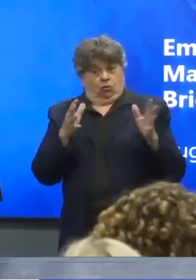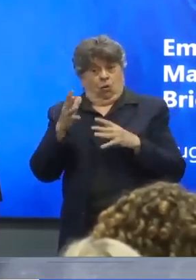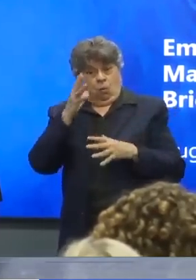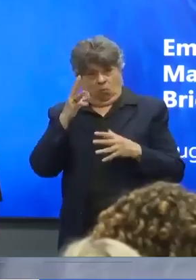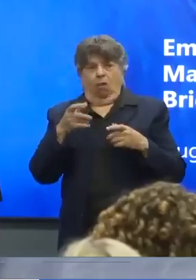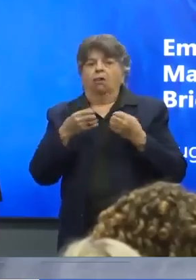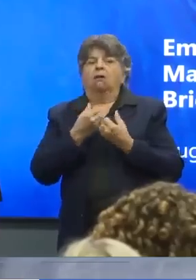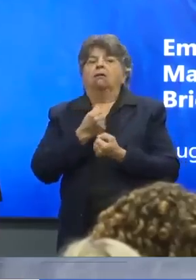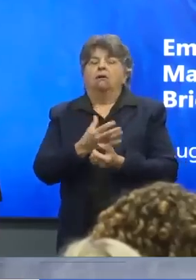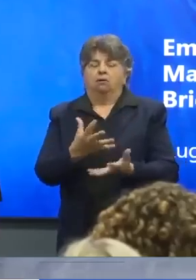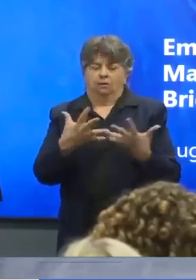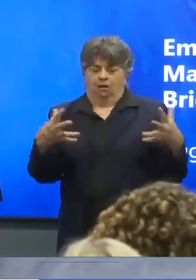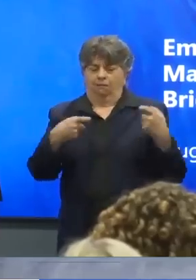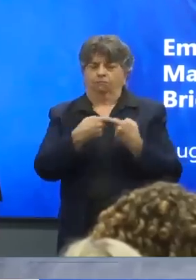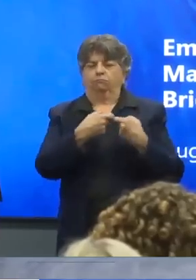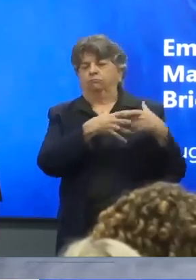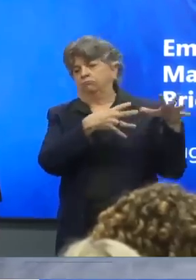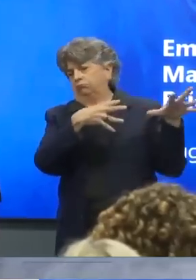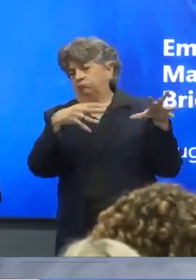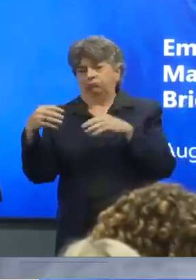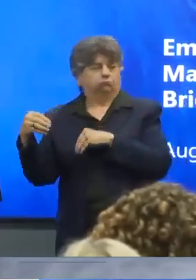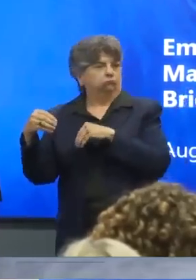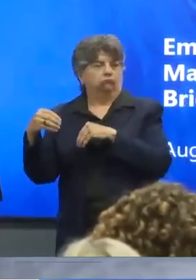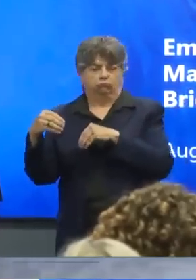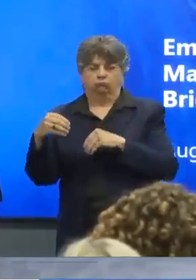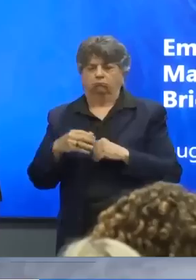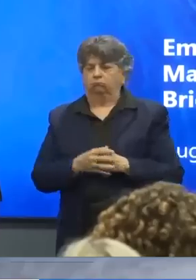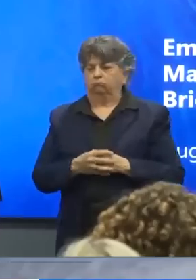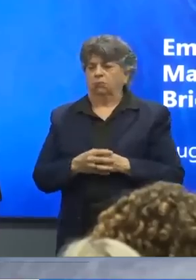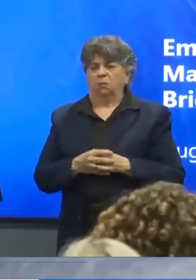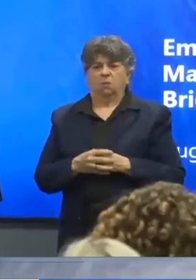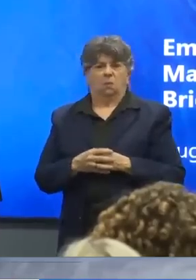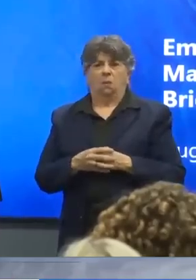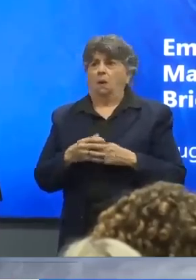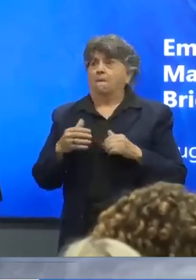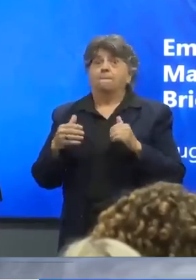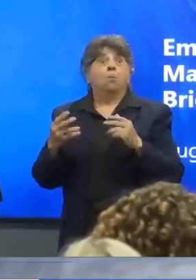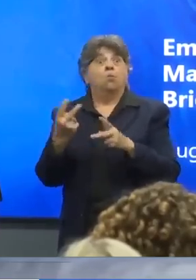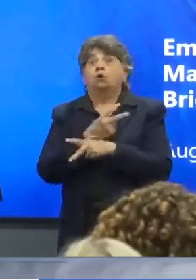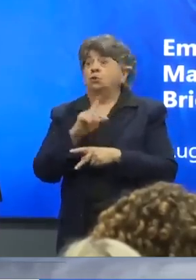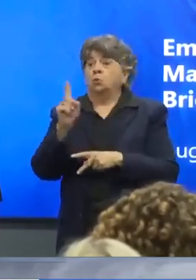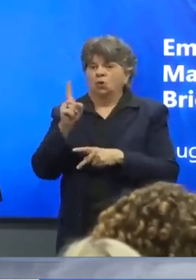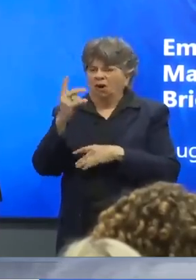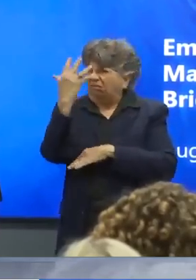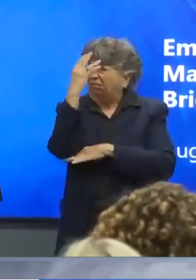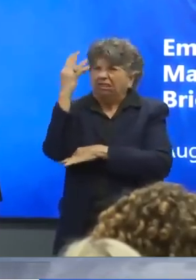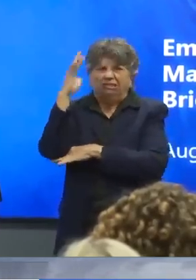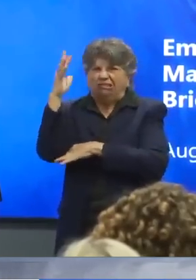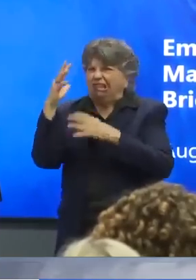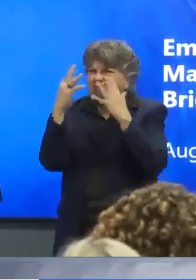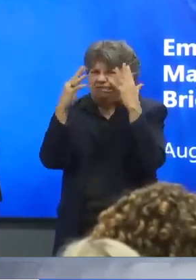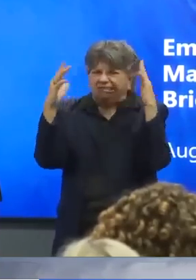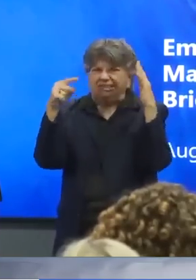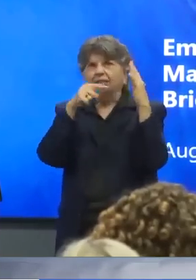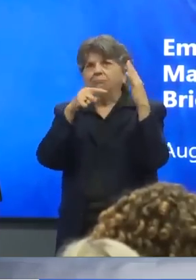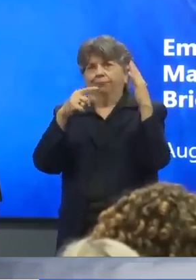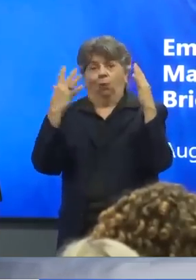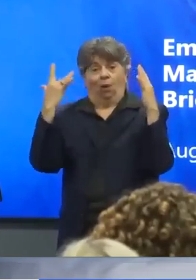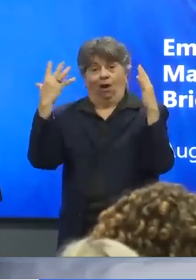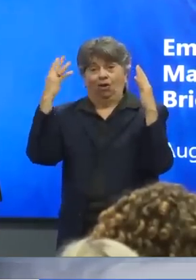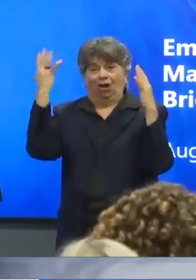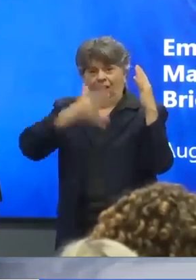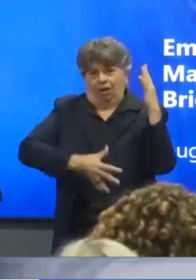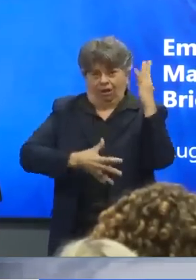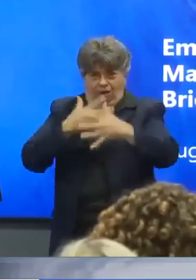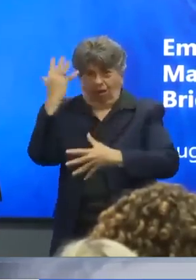the areas that are heavily wooded. It's going to knock down a lot of trees. You're going to see a lot of lines be knocked down. There's going to have to remove debris. So there's going to be a lot that's